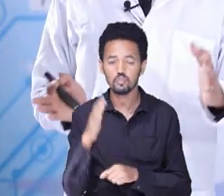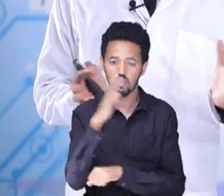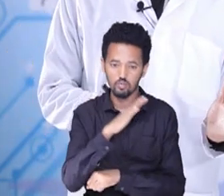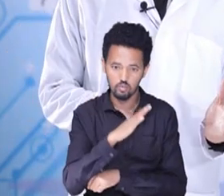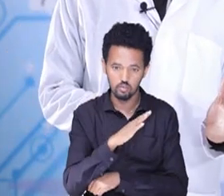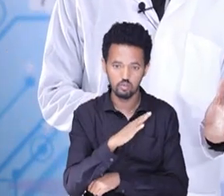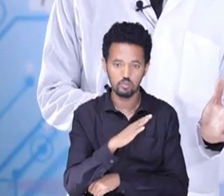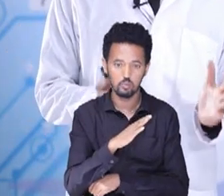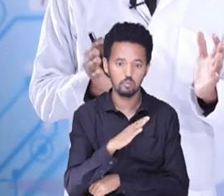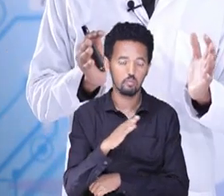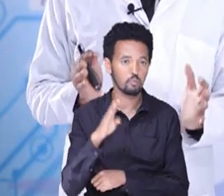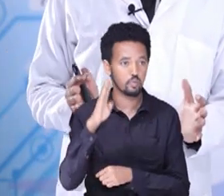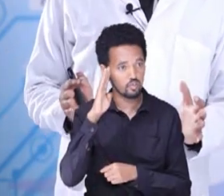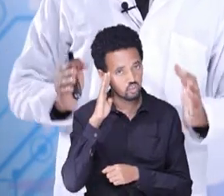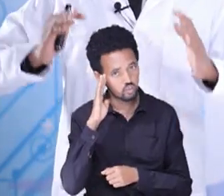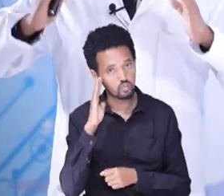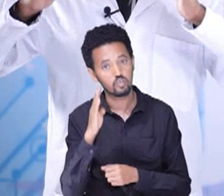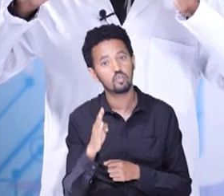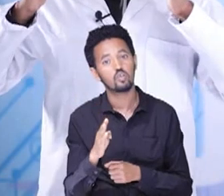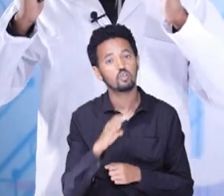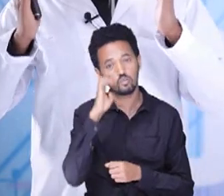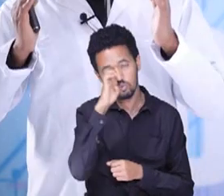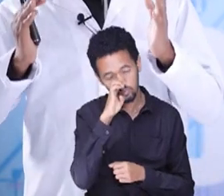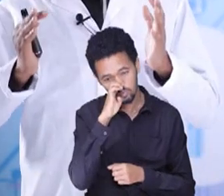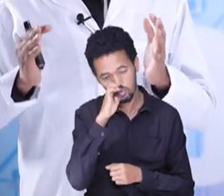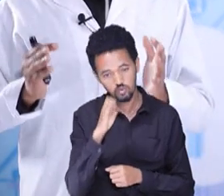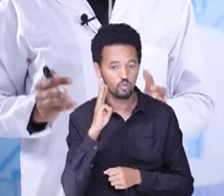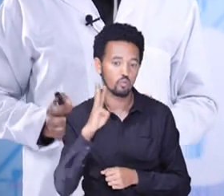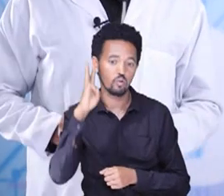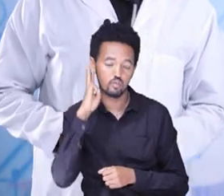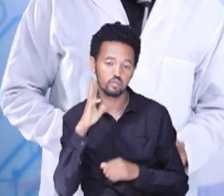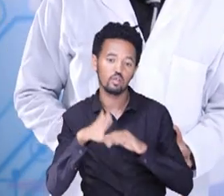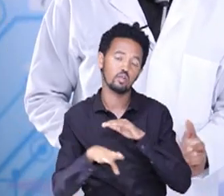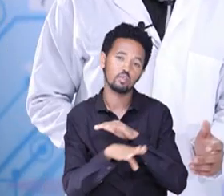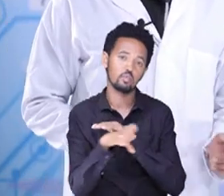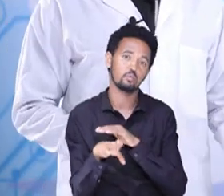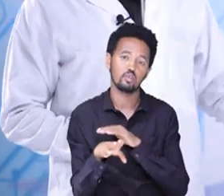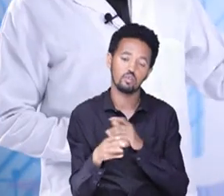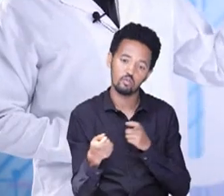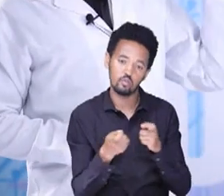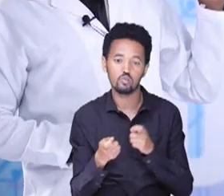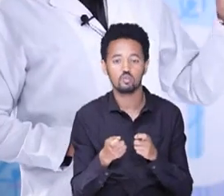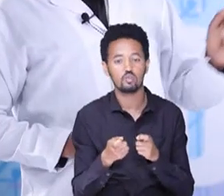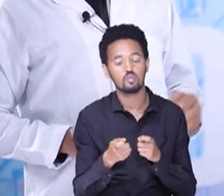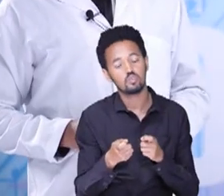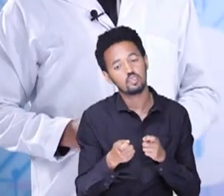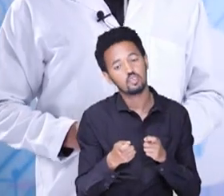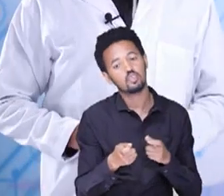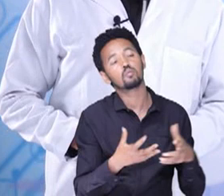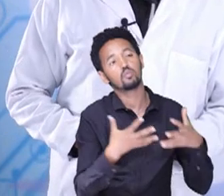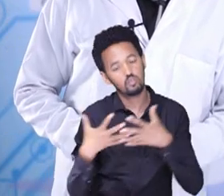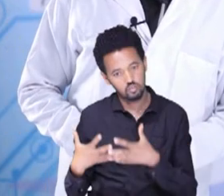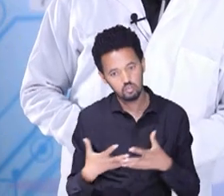After British, Ethiopia was under the domination of America. After